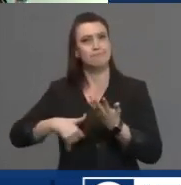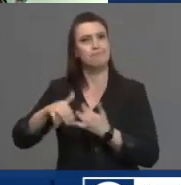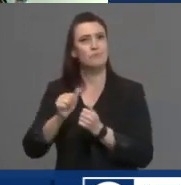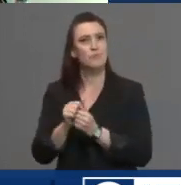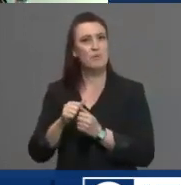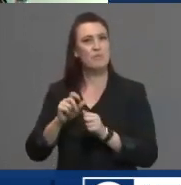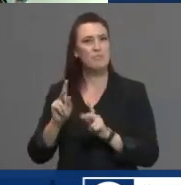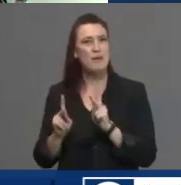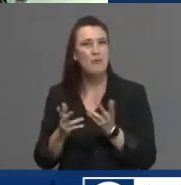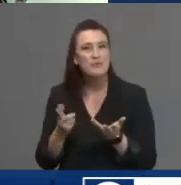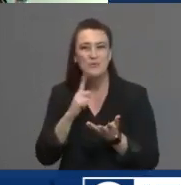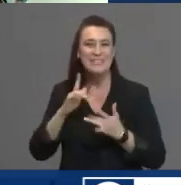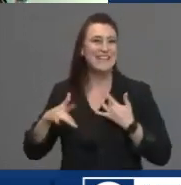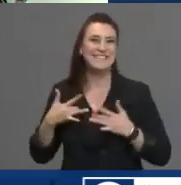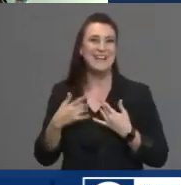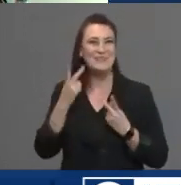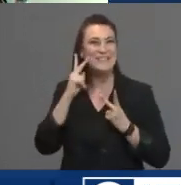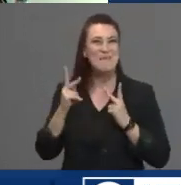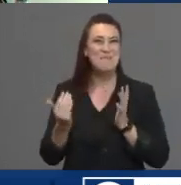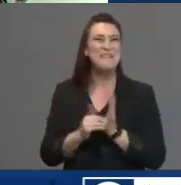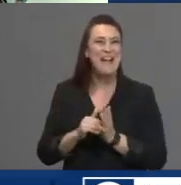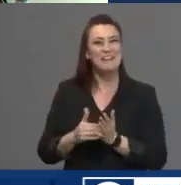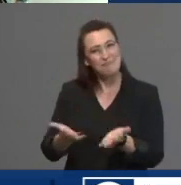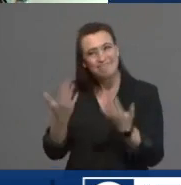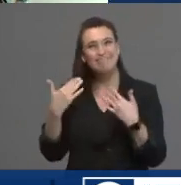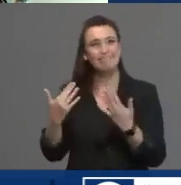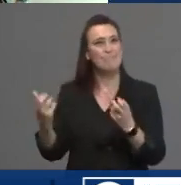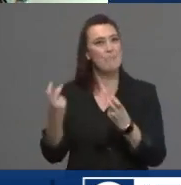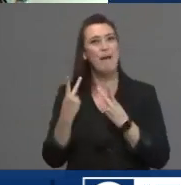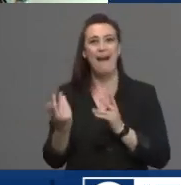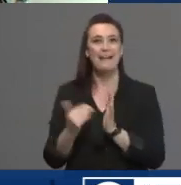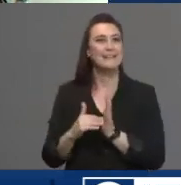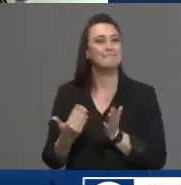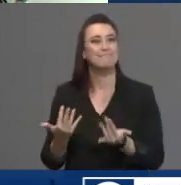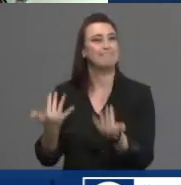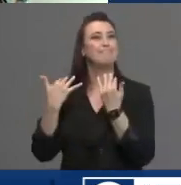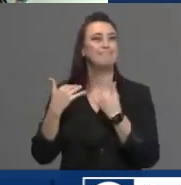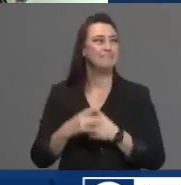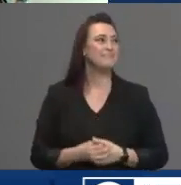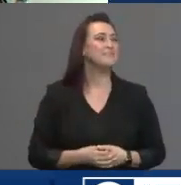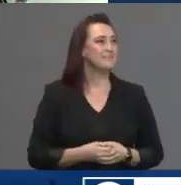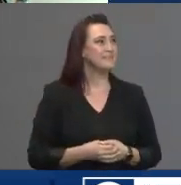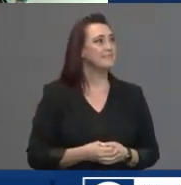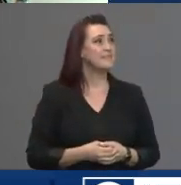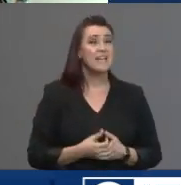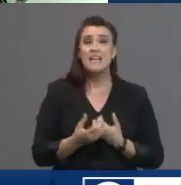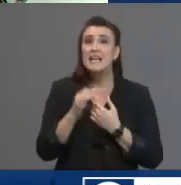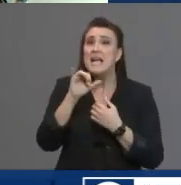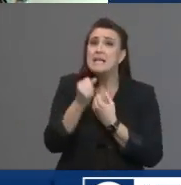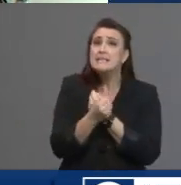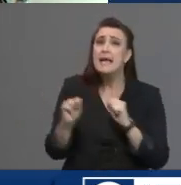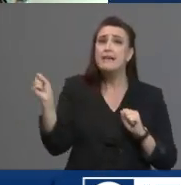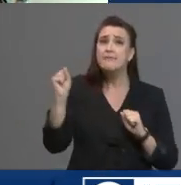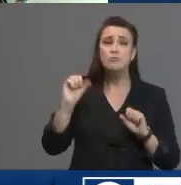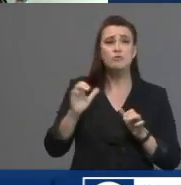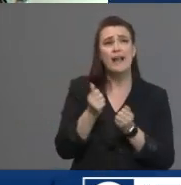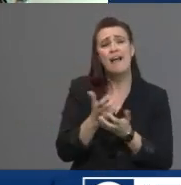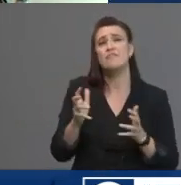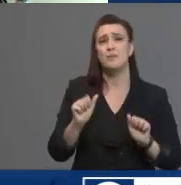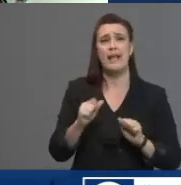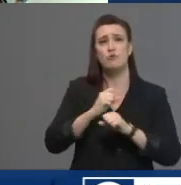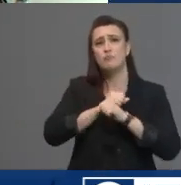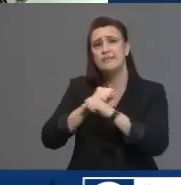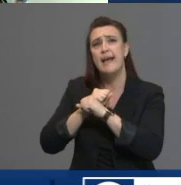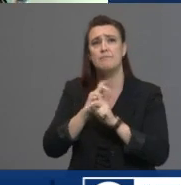we're just excited to have people in the building so that they keep coming back for us. It's safe, and we're doing all that we can to protect